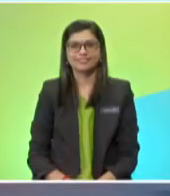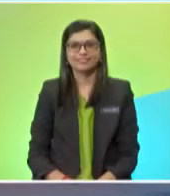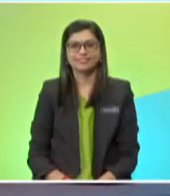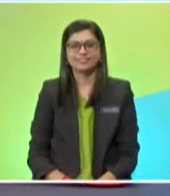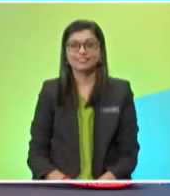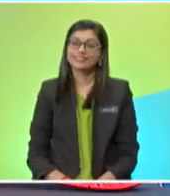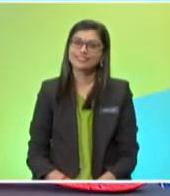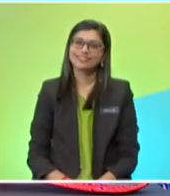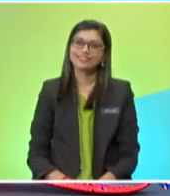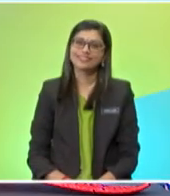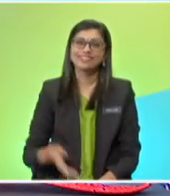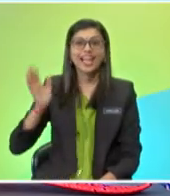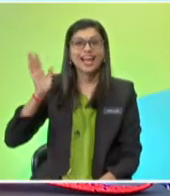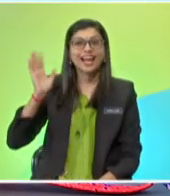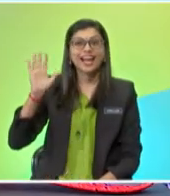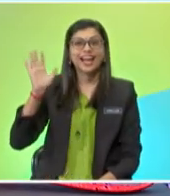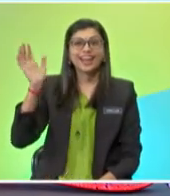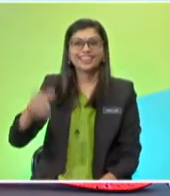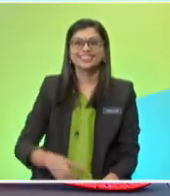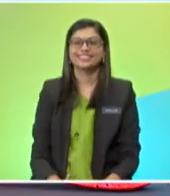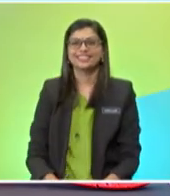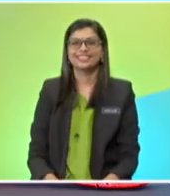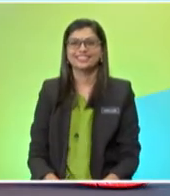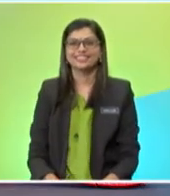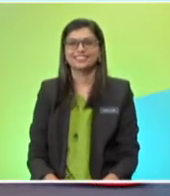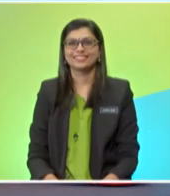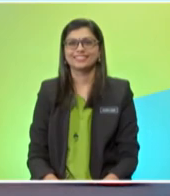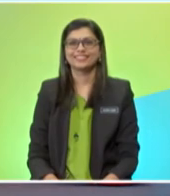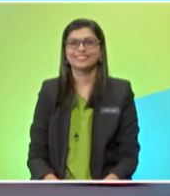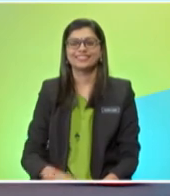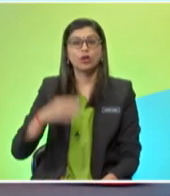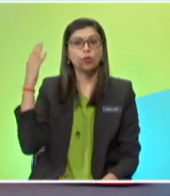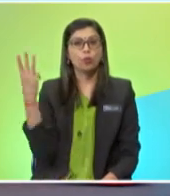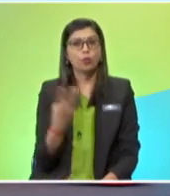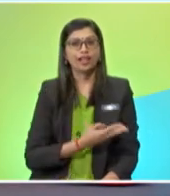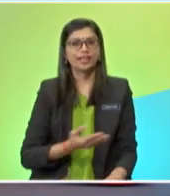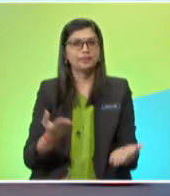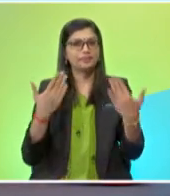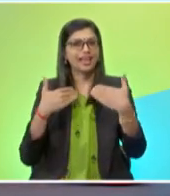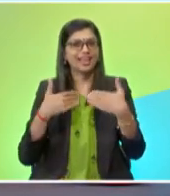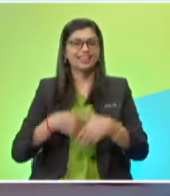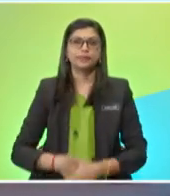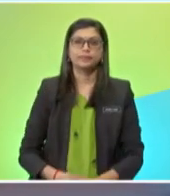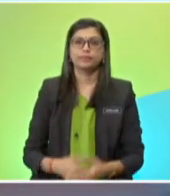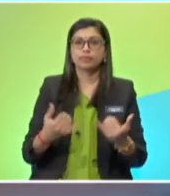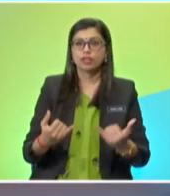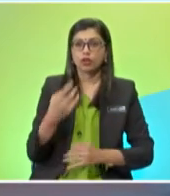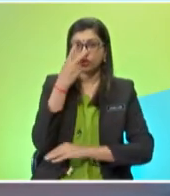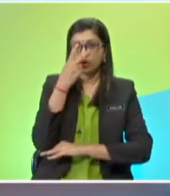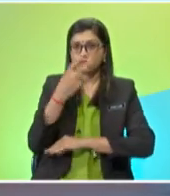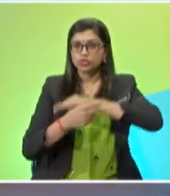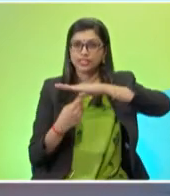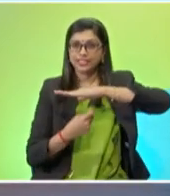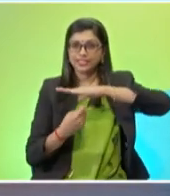And fly away. Oh, that was very nice. Welcome back on DidikTV KPM. You are now watching the preschool